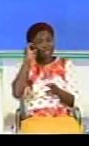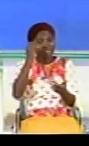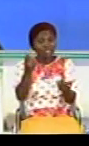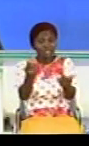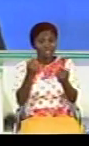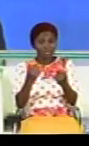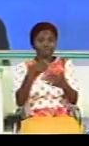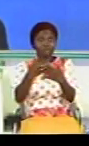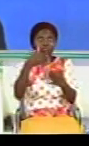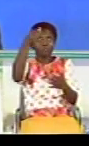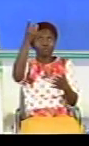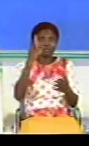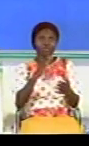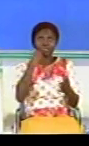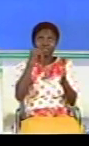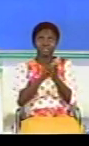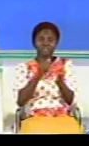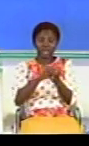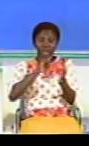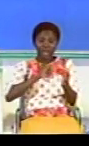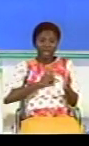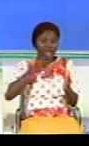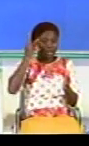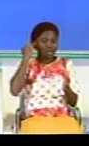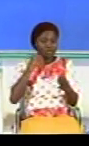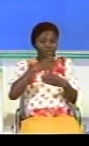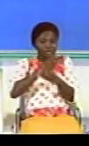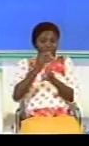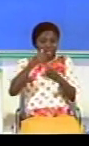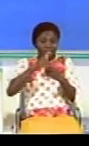In sin did my mother conceive me. Behold, thou